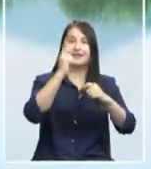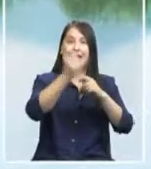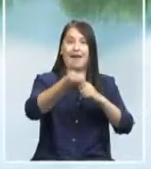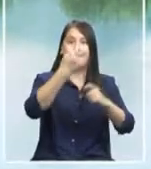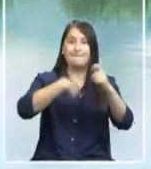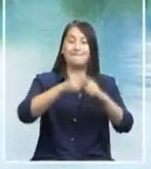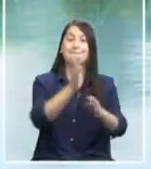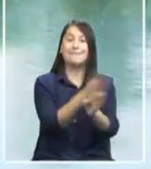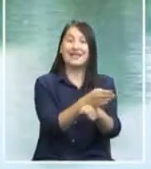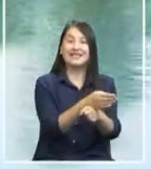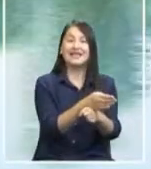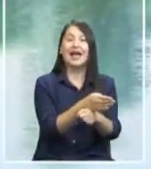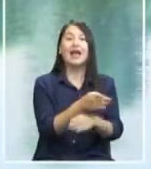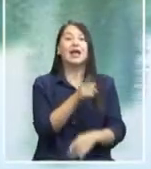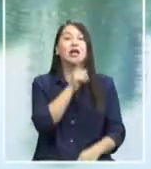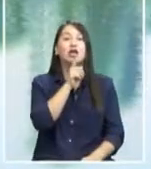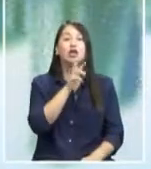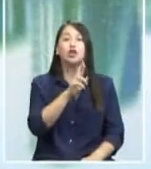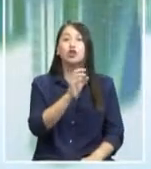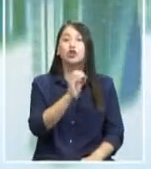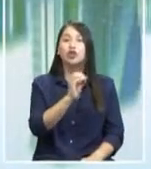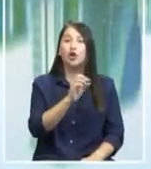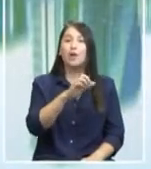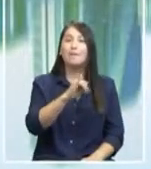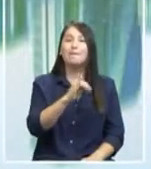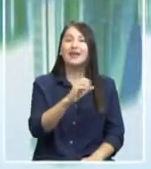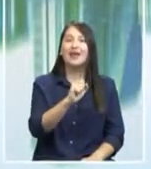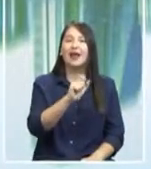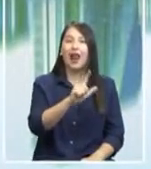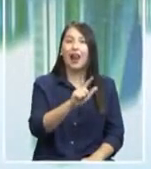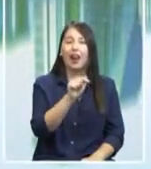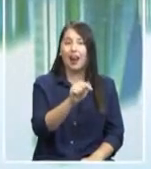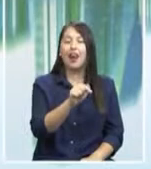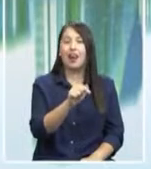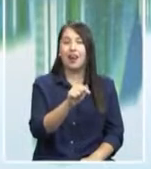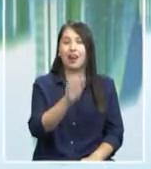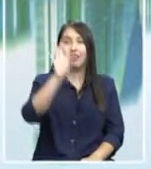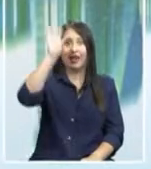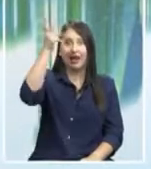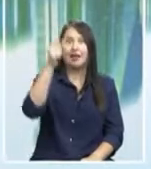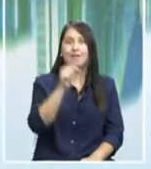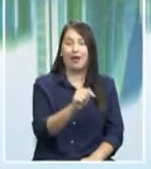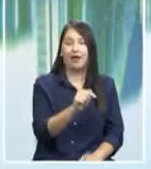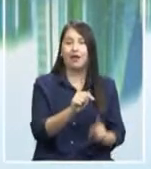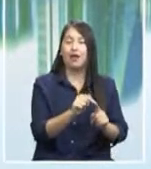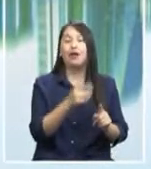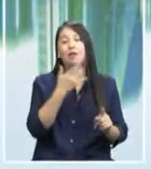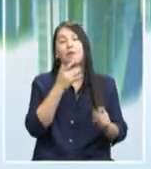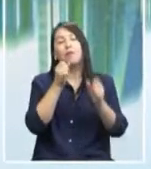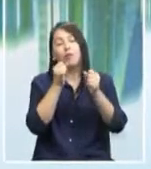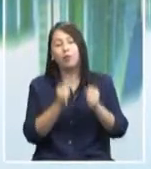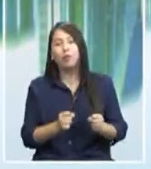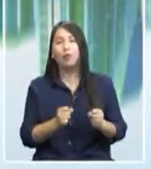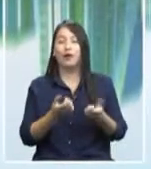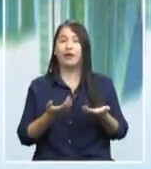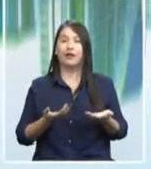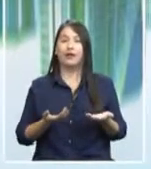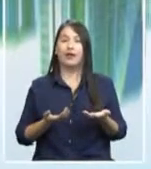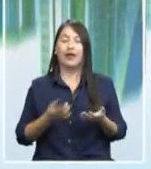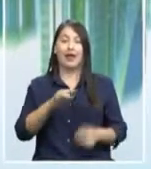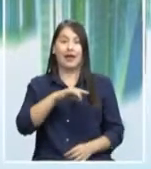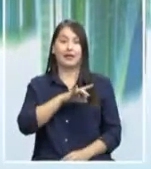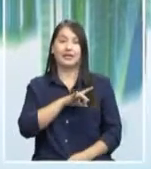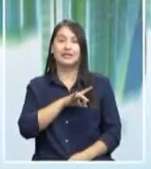and Norway on the other side probably will be able to have fish replaced,